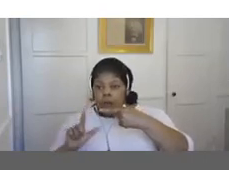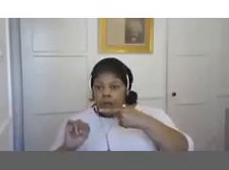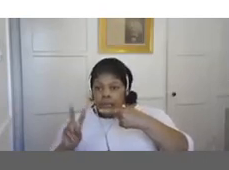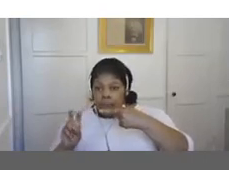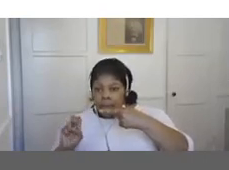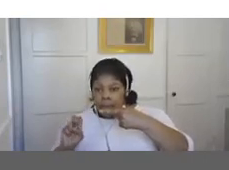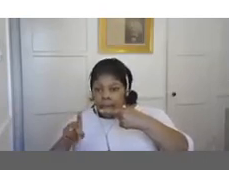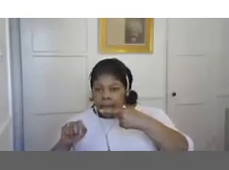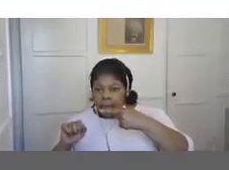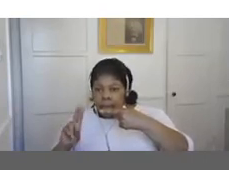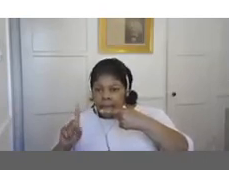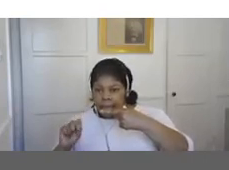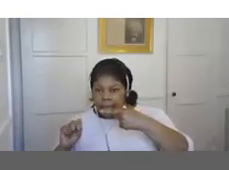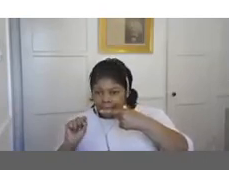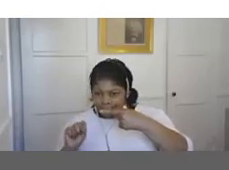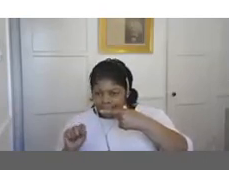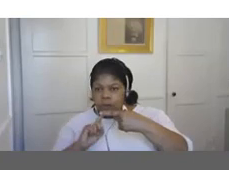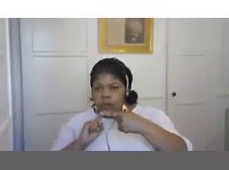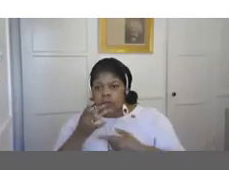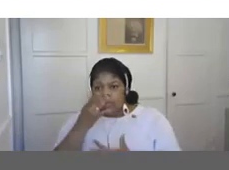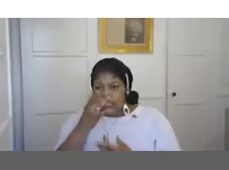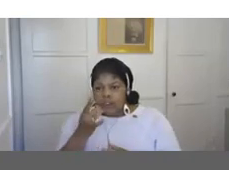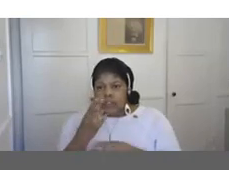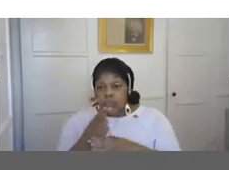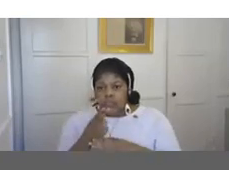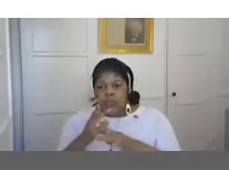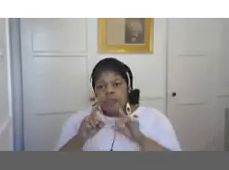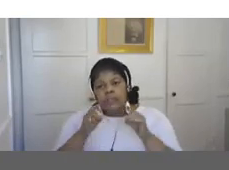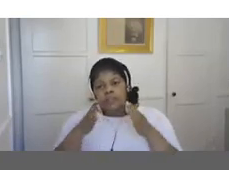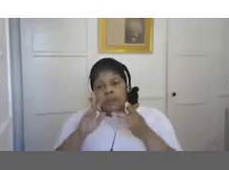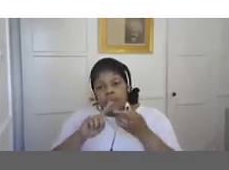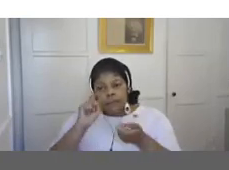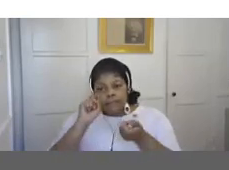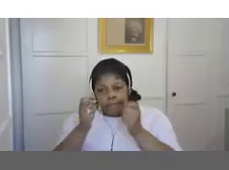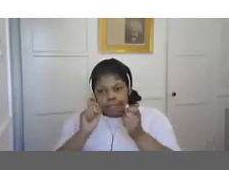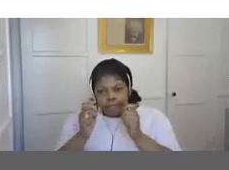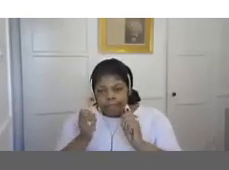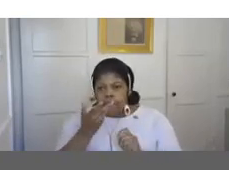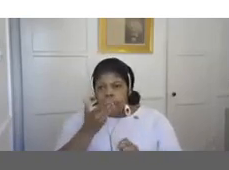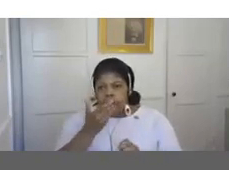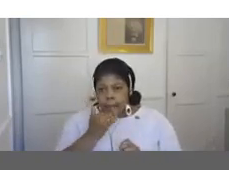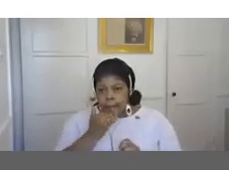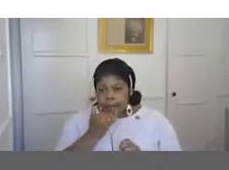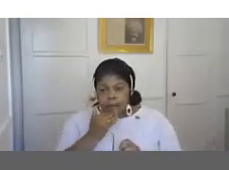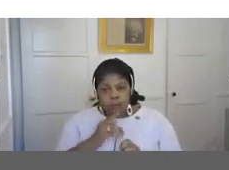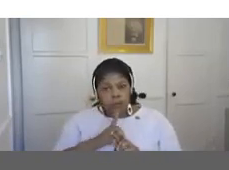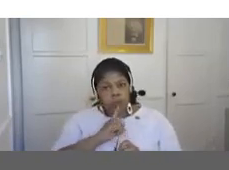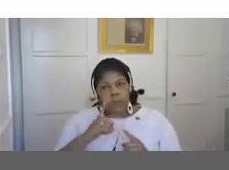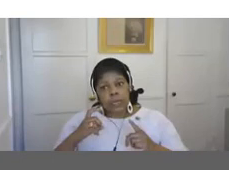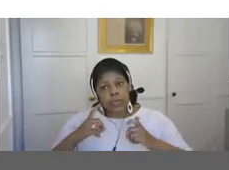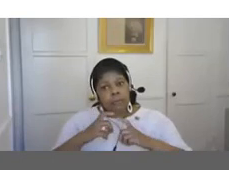sometimes. So it's another way of editing and changing colors. As I said, it gets really, really